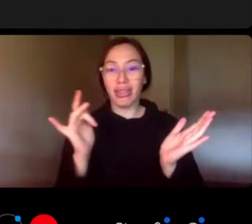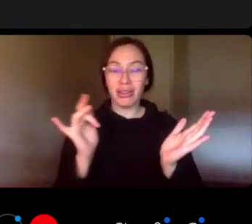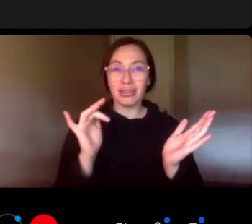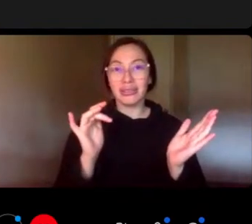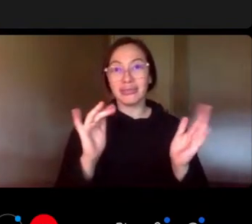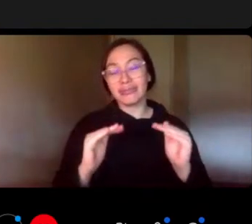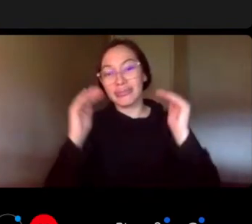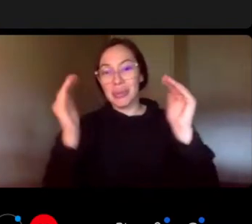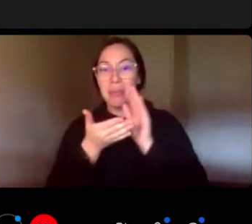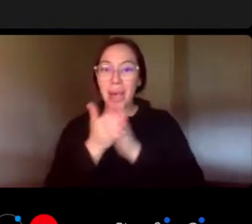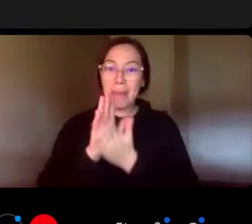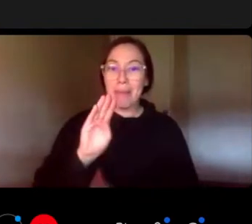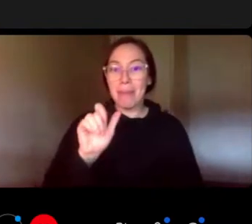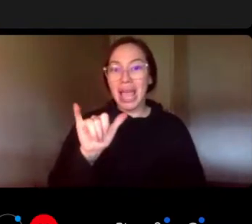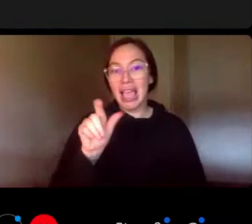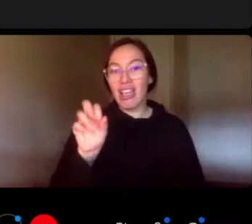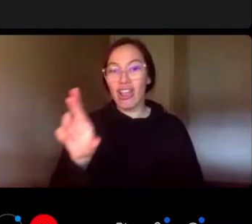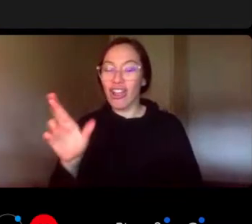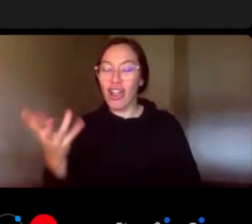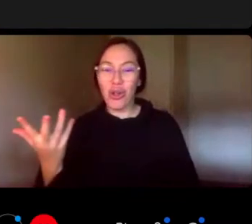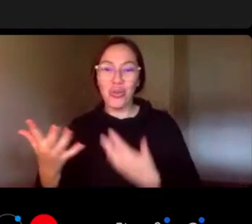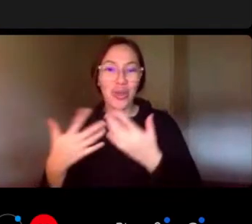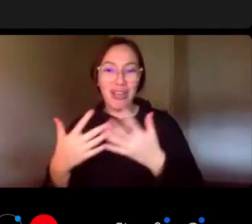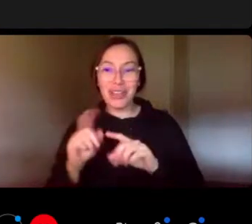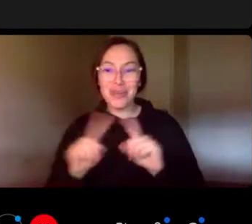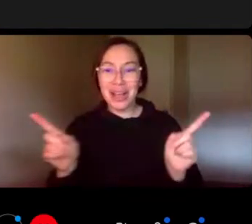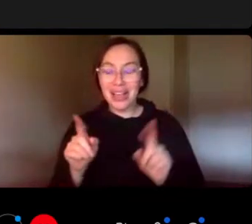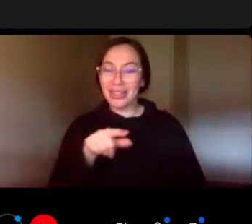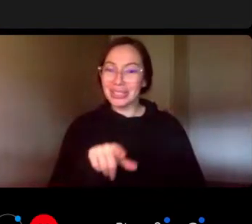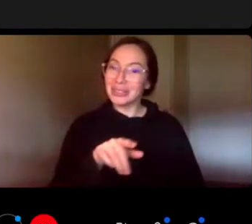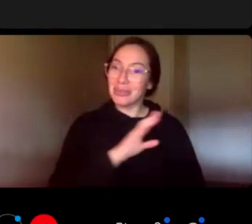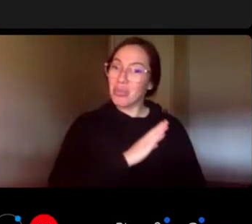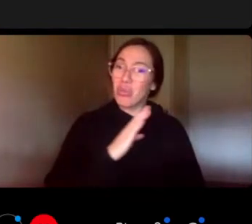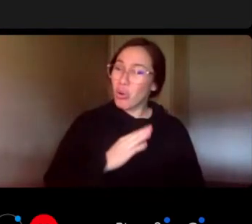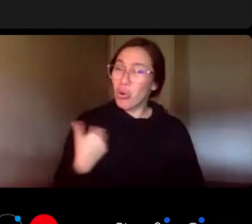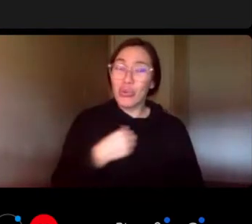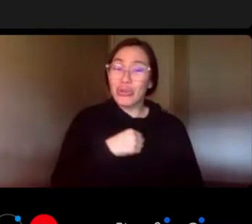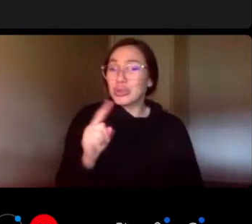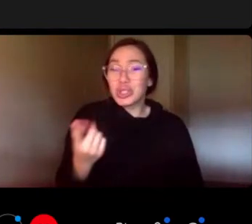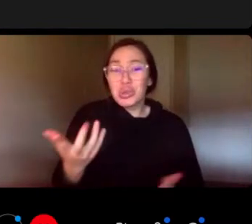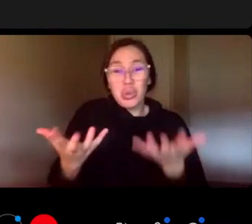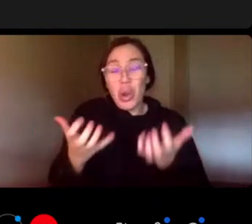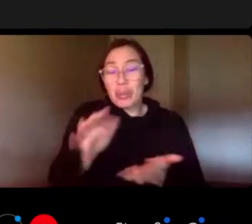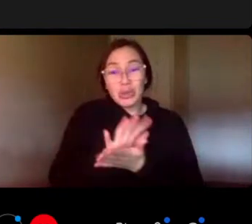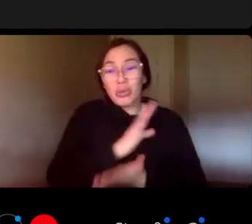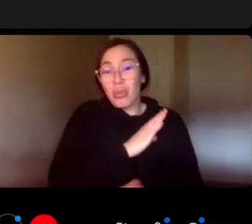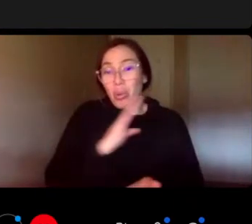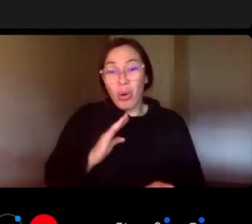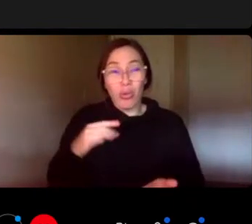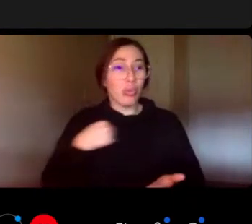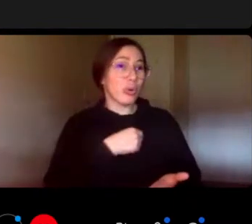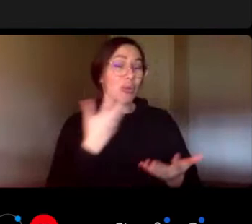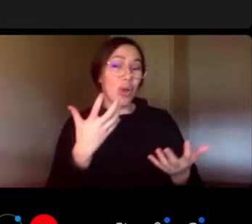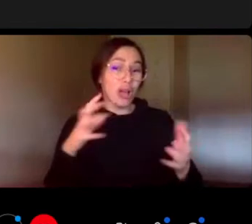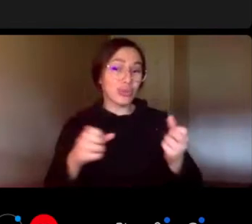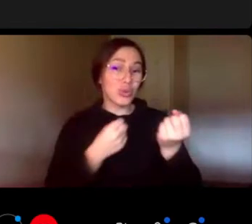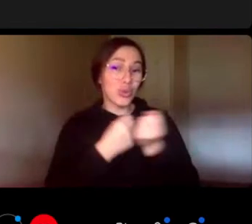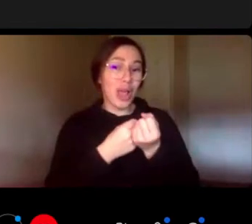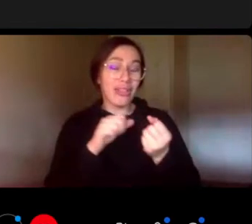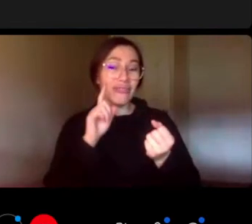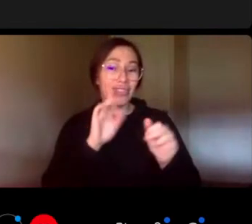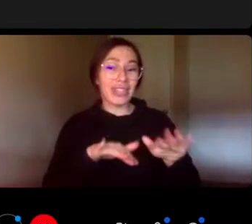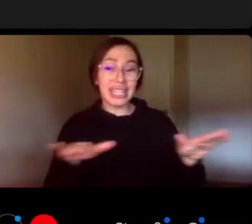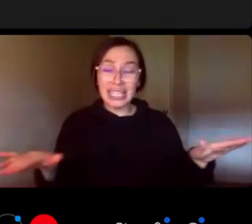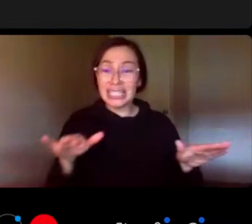you know, mayor or whatever, you know, and but this board is just, we just want to be a school board. We want to do the right thing for kids. We want to do the